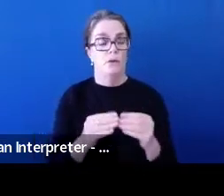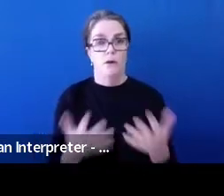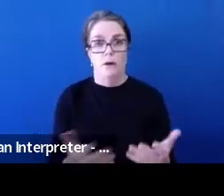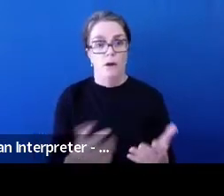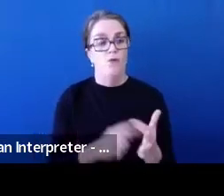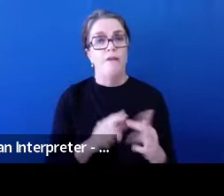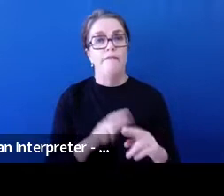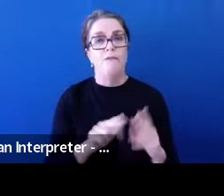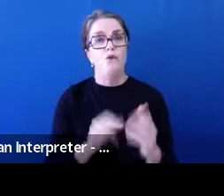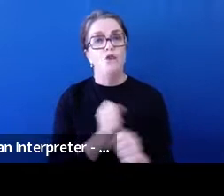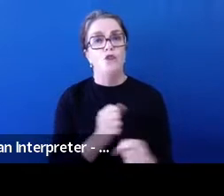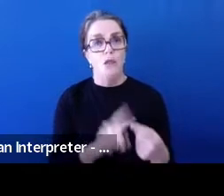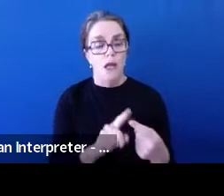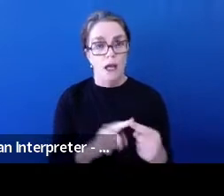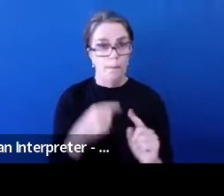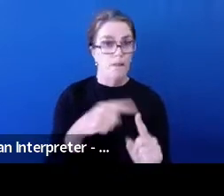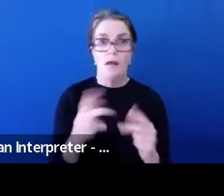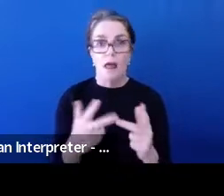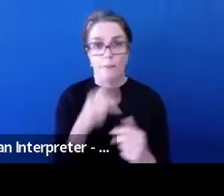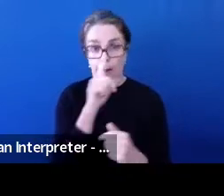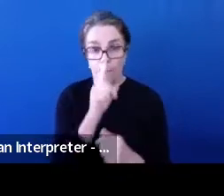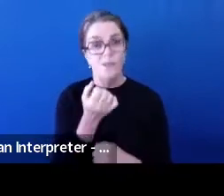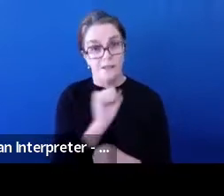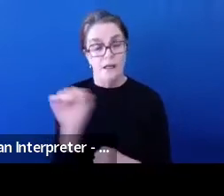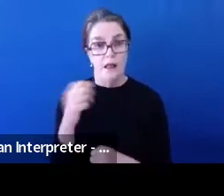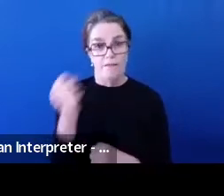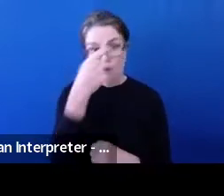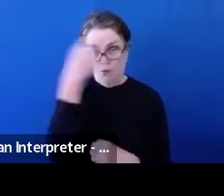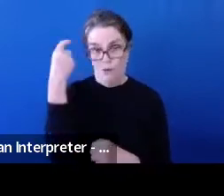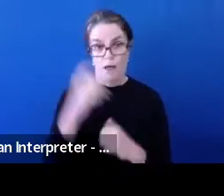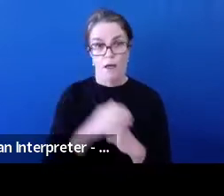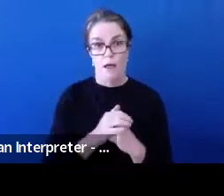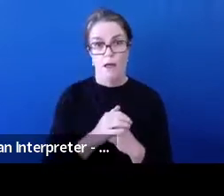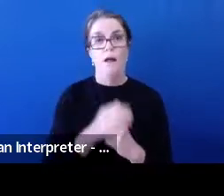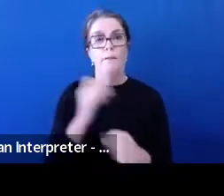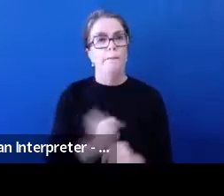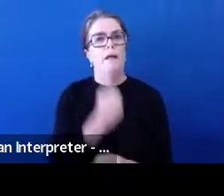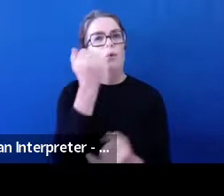was amplified in its adverse effects.